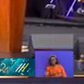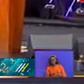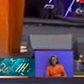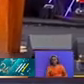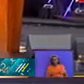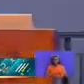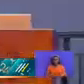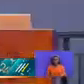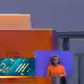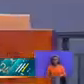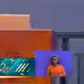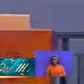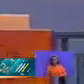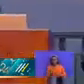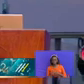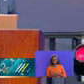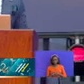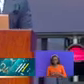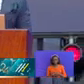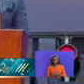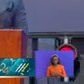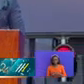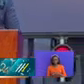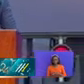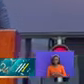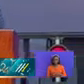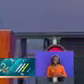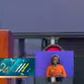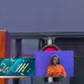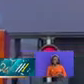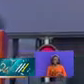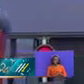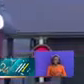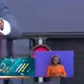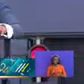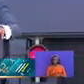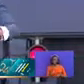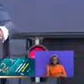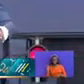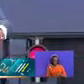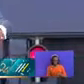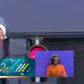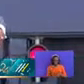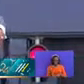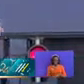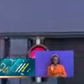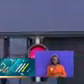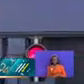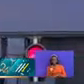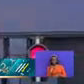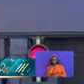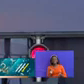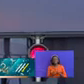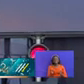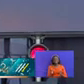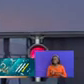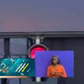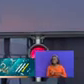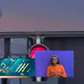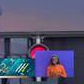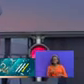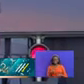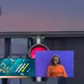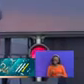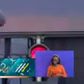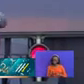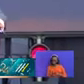generation am I speaking to anyone and so quickly I decided to ask myself what are some of the things that we see in the day Jesus looked at that generation